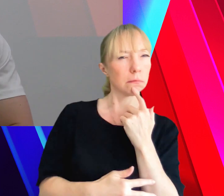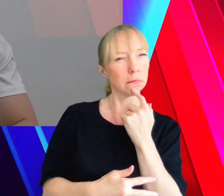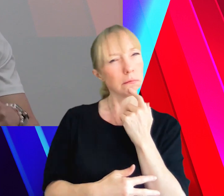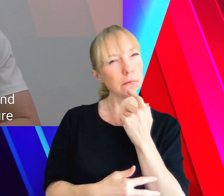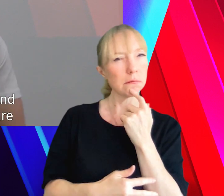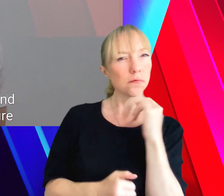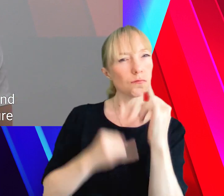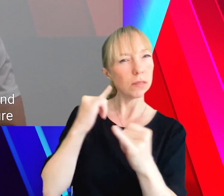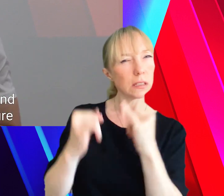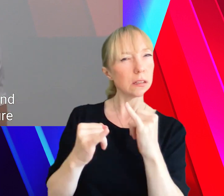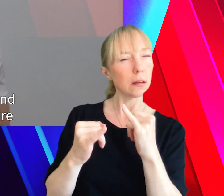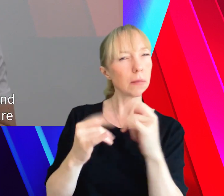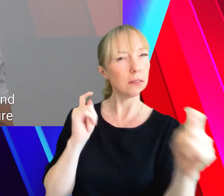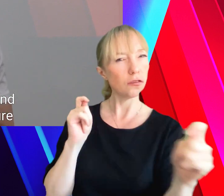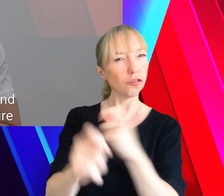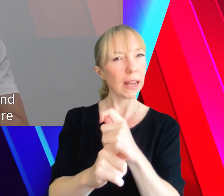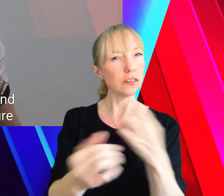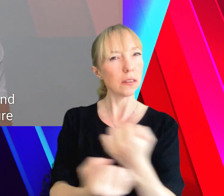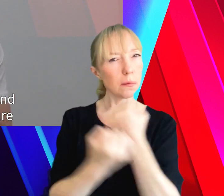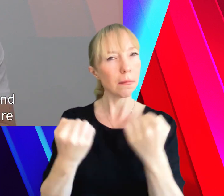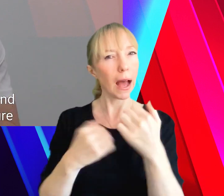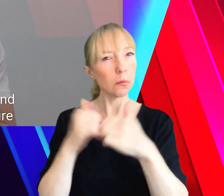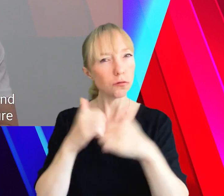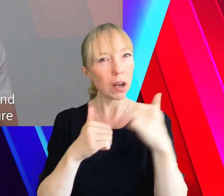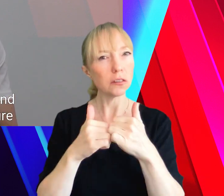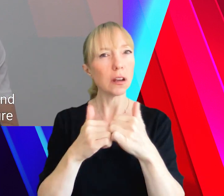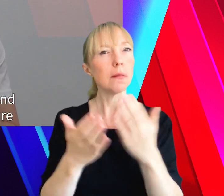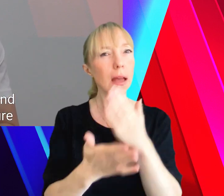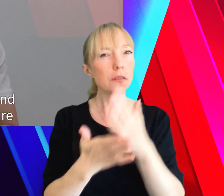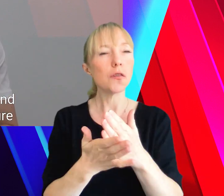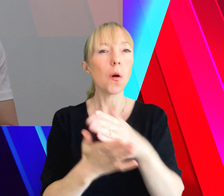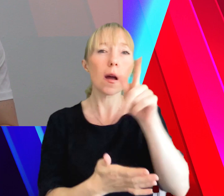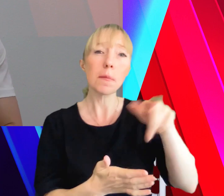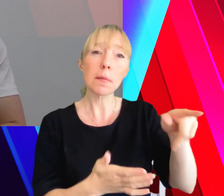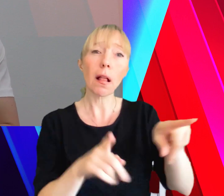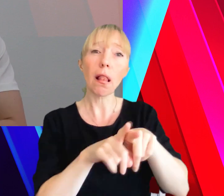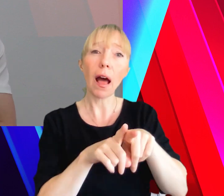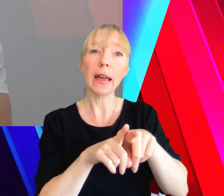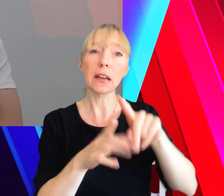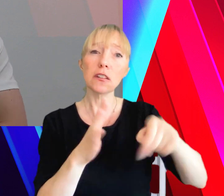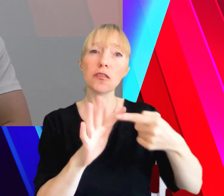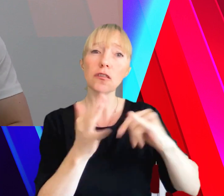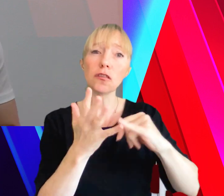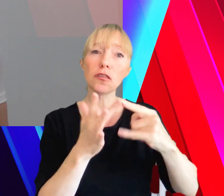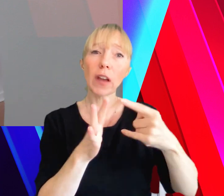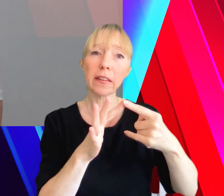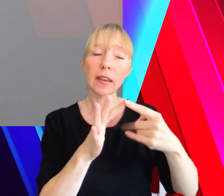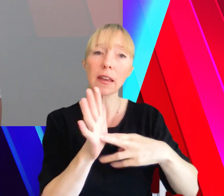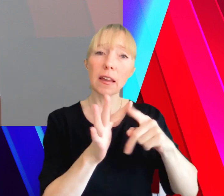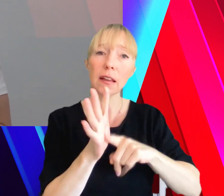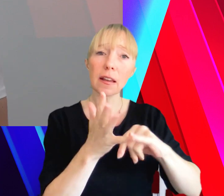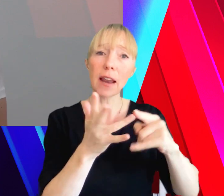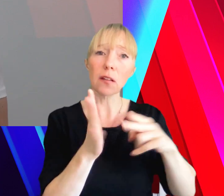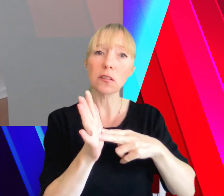coming from this place of criticism and wanting to kind of upend these like power structures and making sure that people like Jessie Nelson are actually kind of